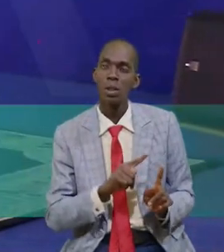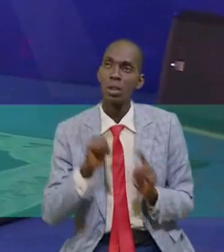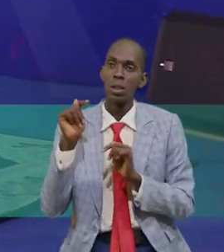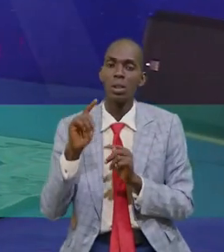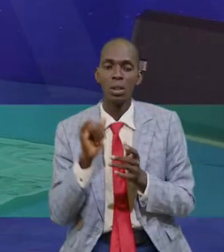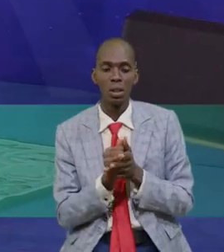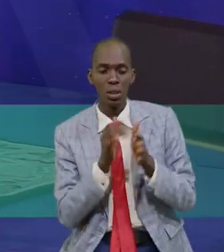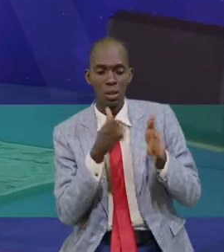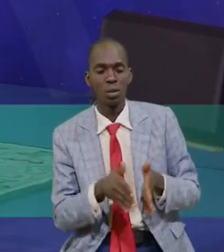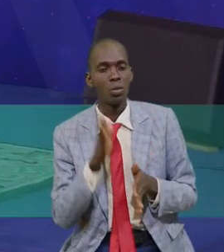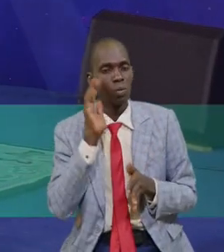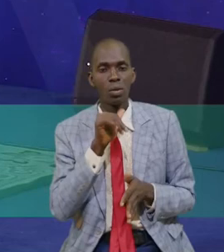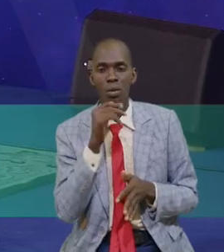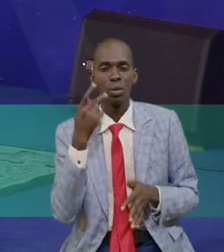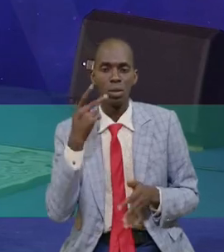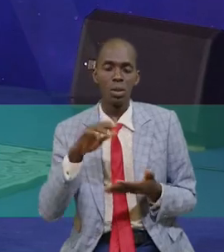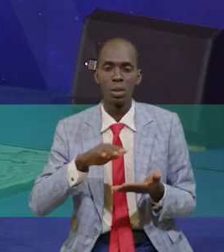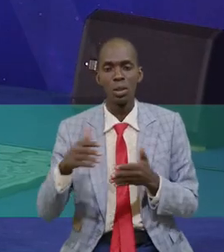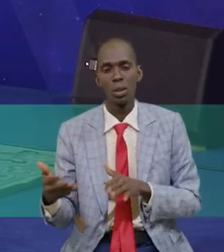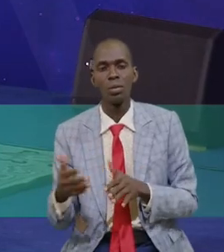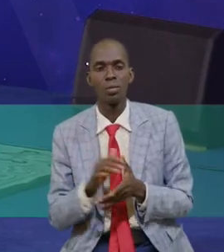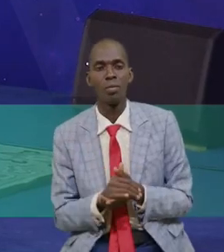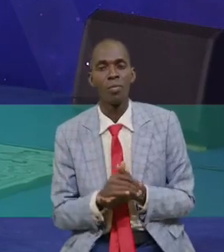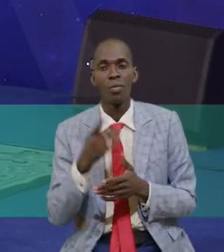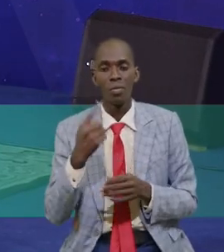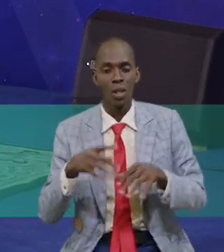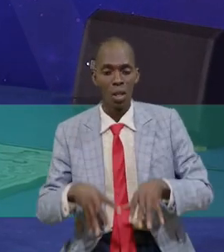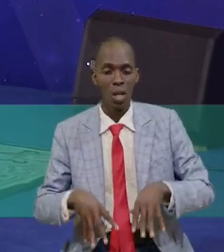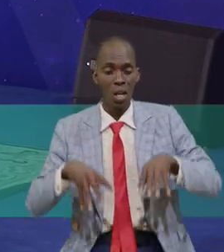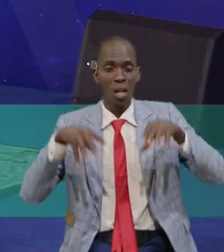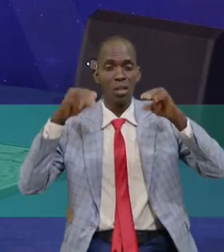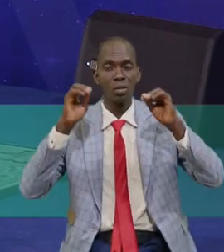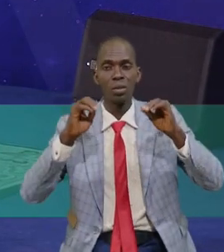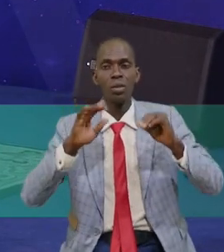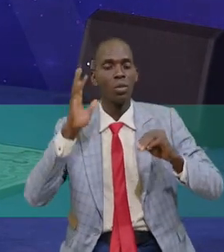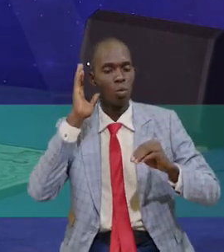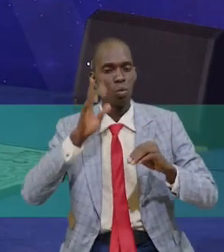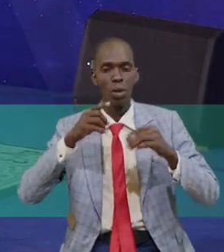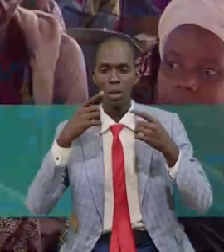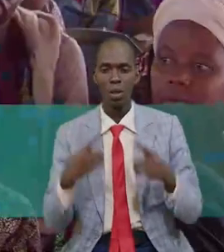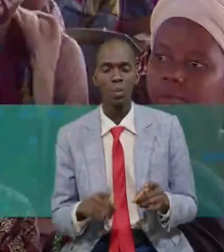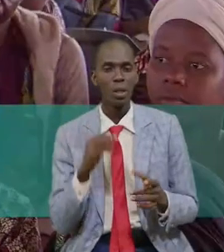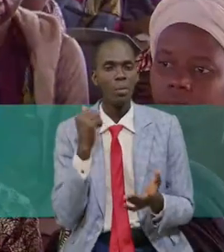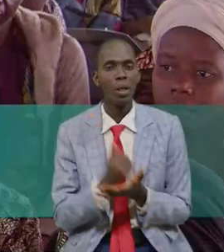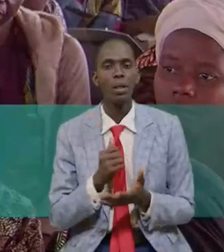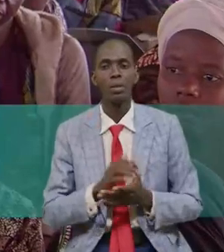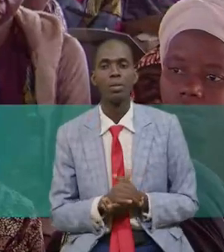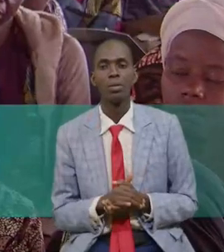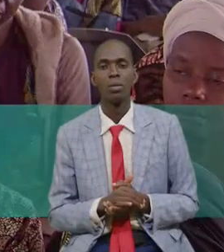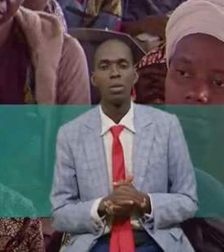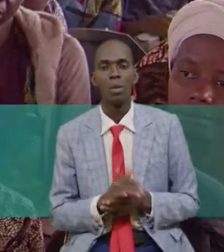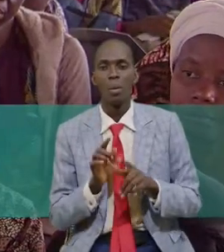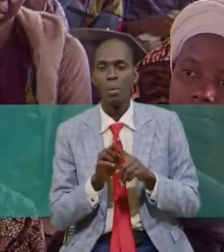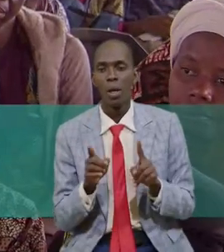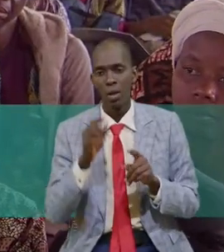not see death. The rapture is going to happen. Amen? Amen. But